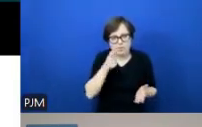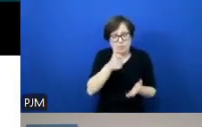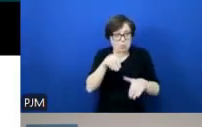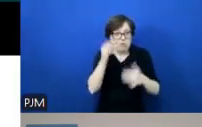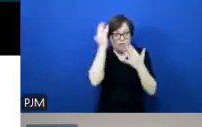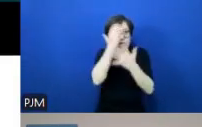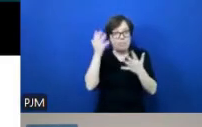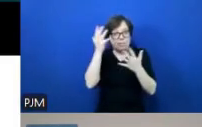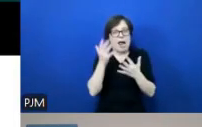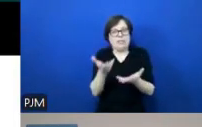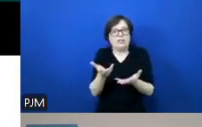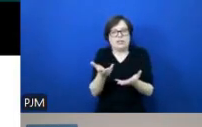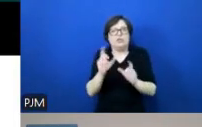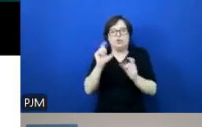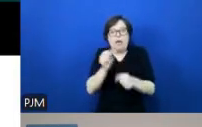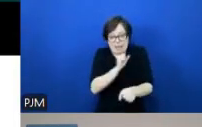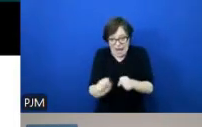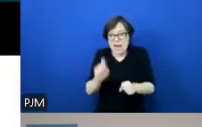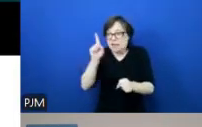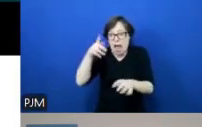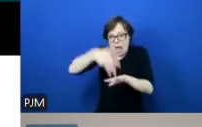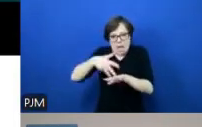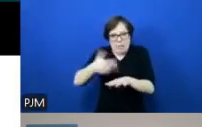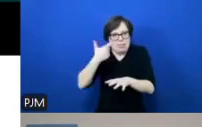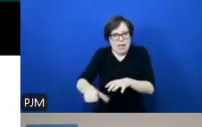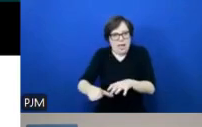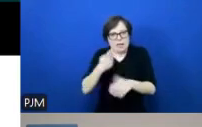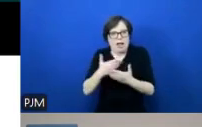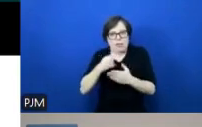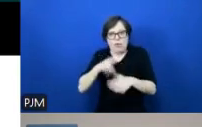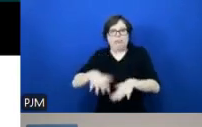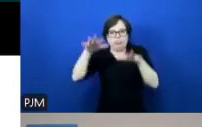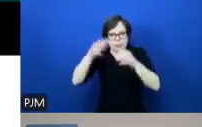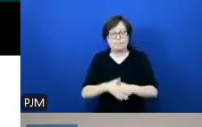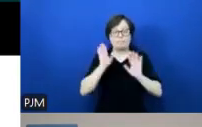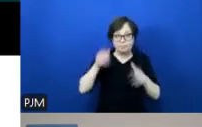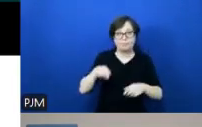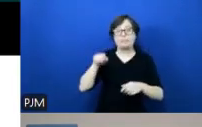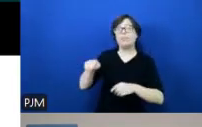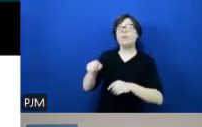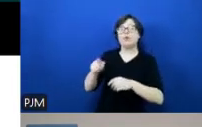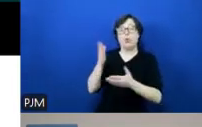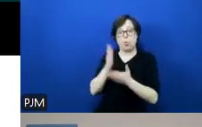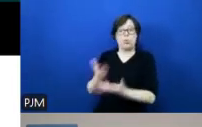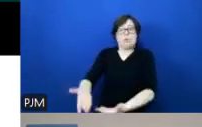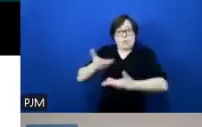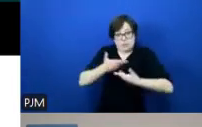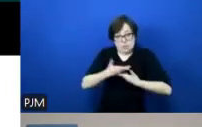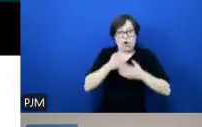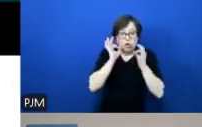of the problem and the state of the system. It didn't work correctly at all. So when we acquired the